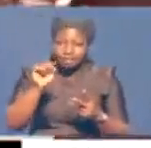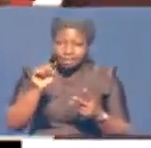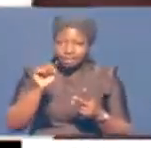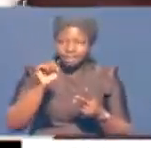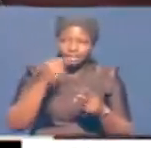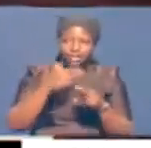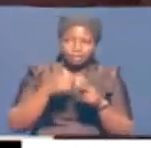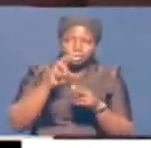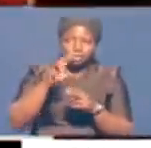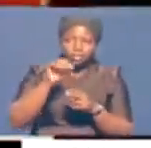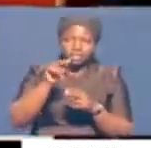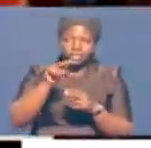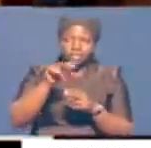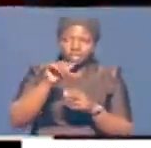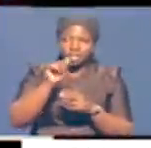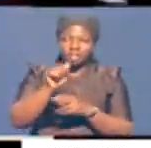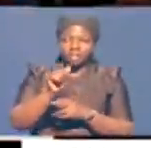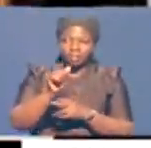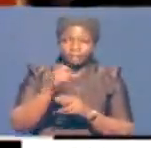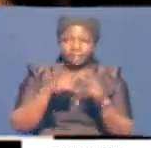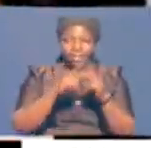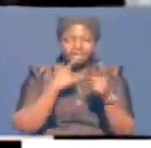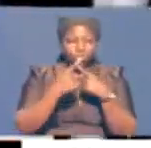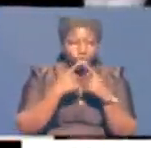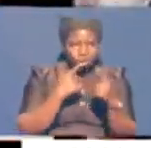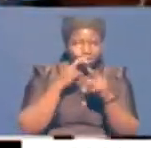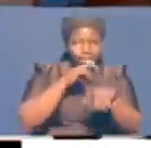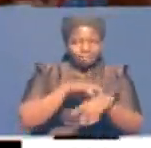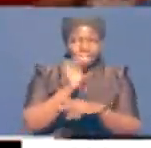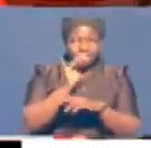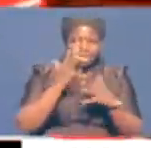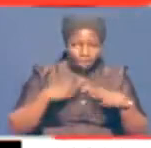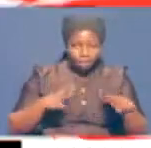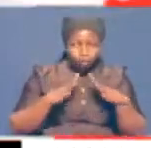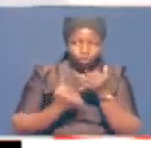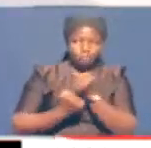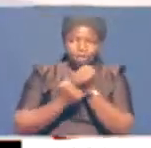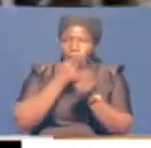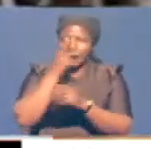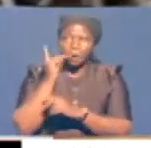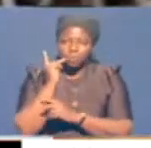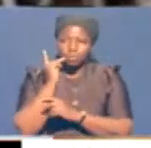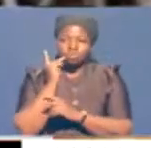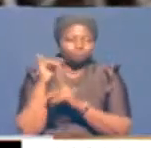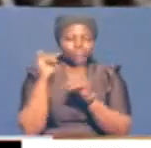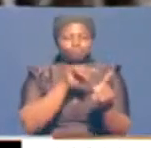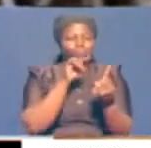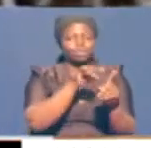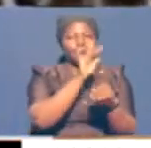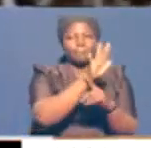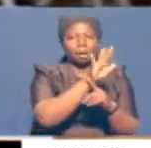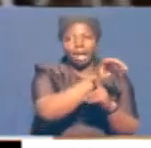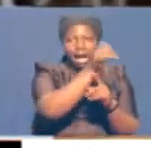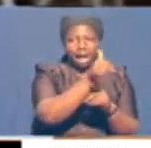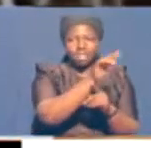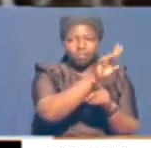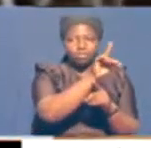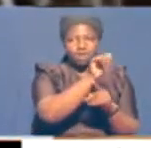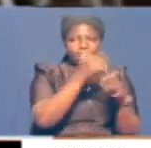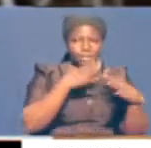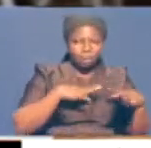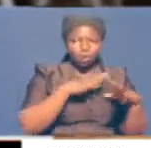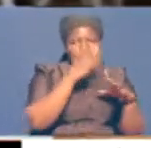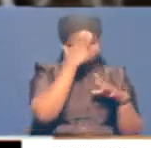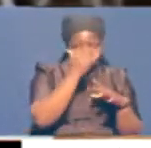for presidency and criticizing the UDA fraternity for abandoning their son to support an outsider. We are going to the